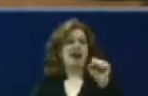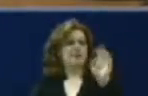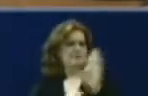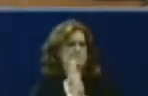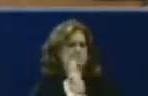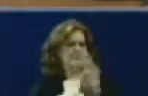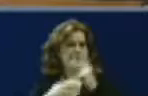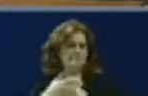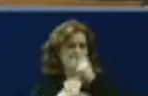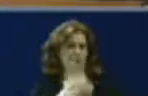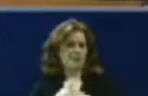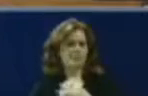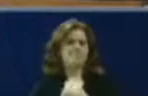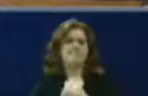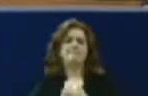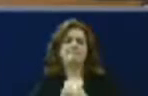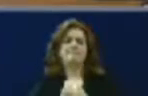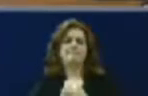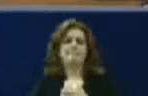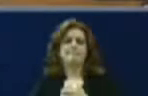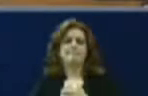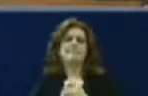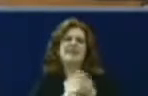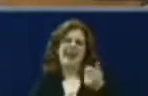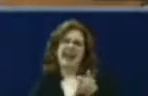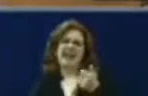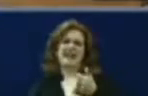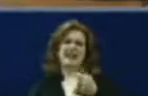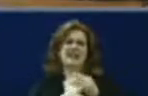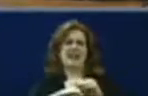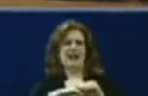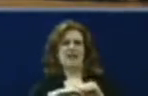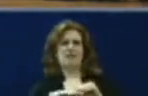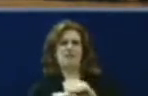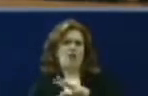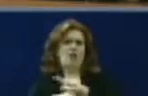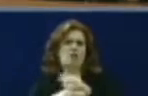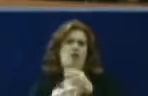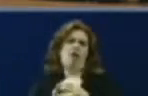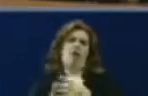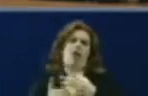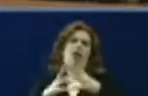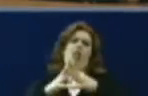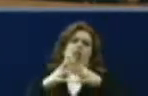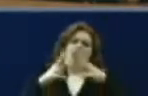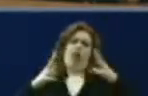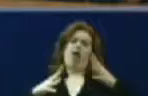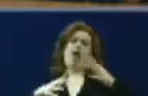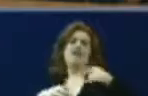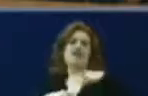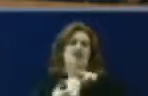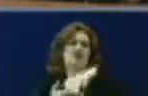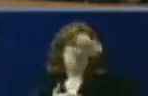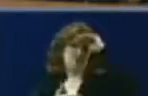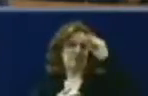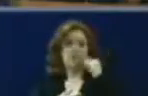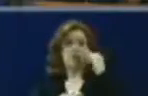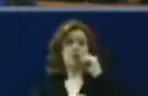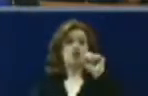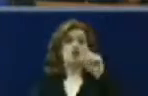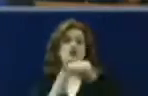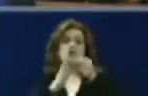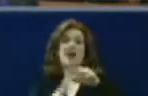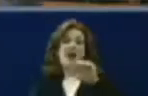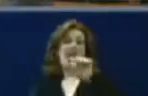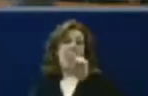Business program and how it has enriched their learning experience. Students Ashley Kim,